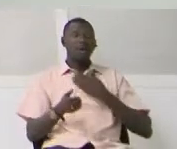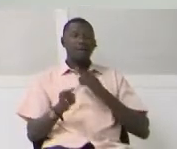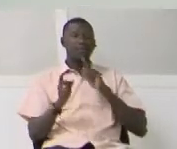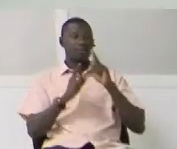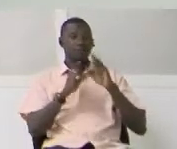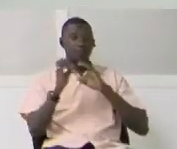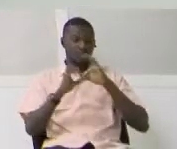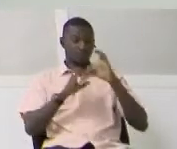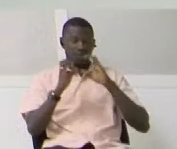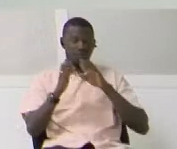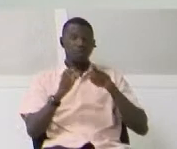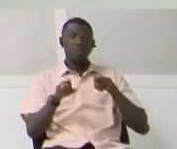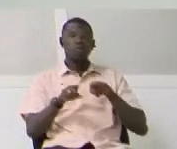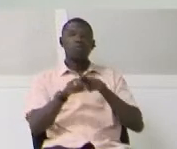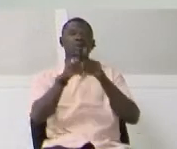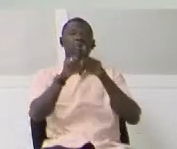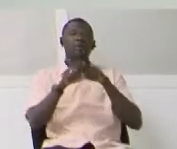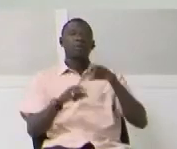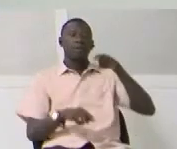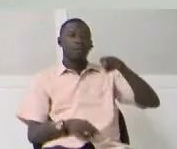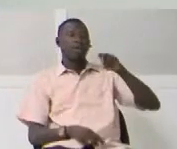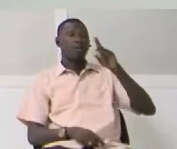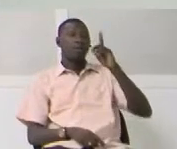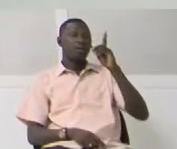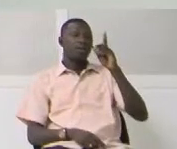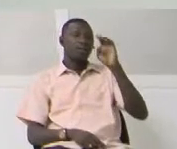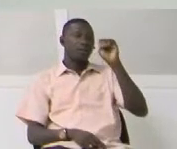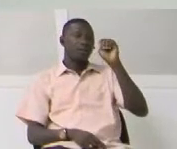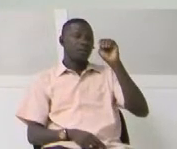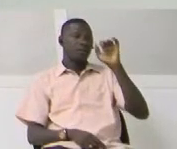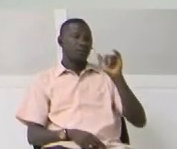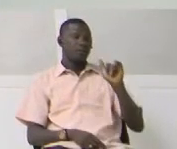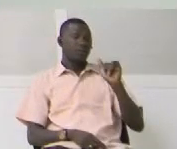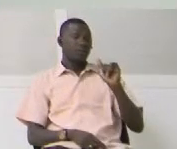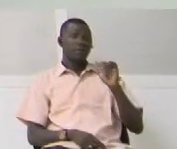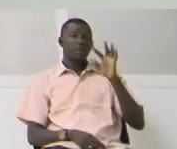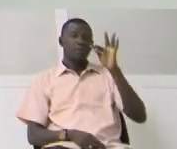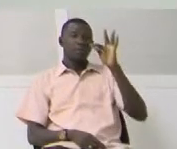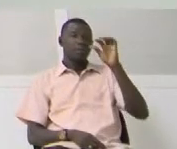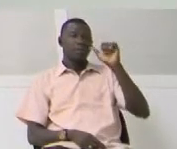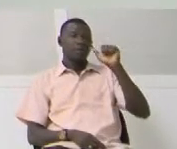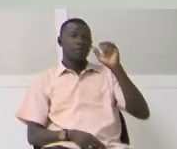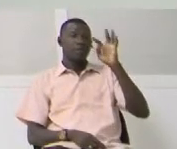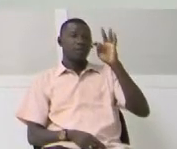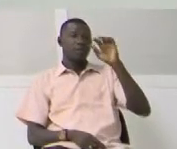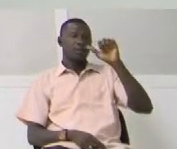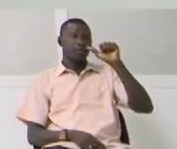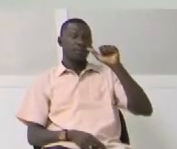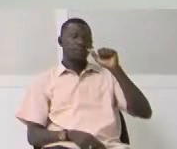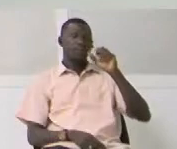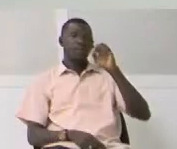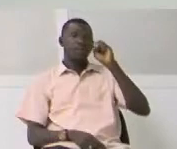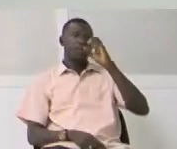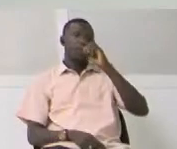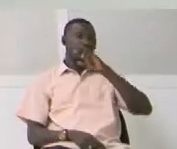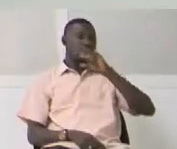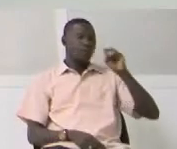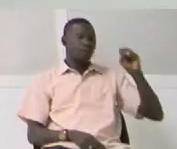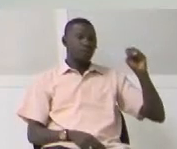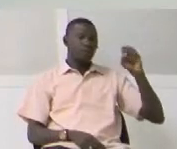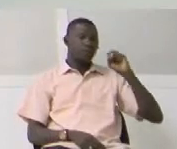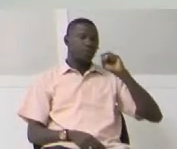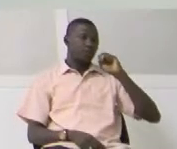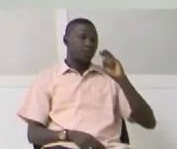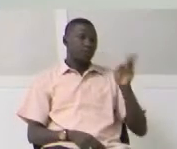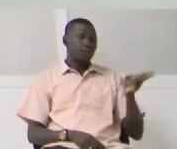Ndeita Fasose regarding the mention of the event in an Observer